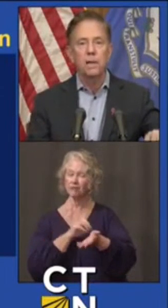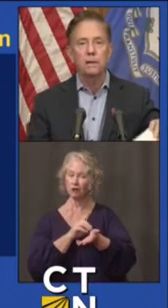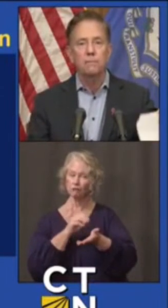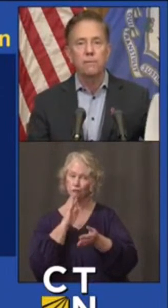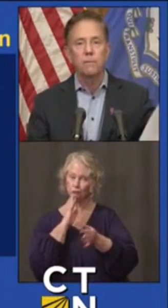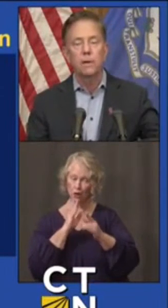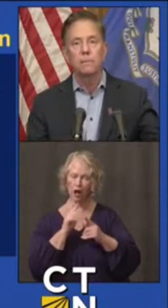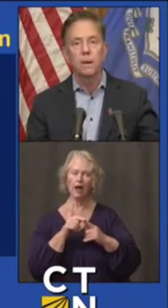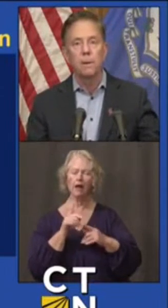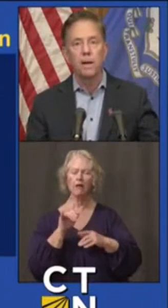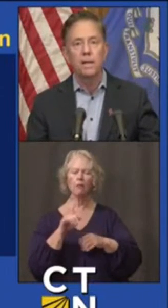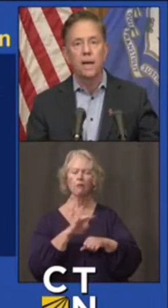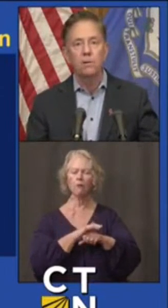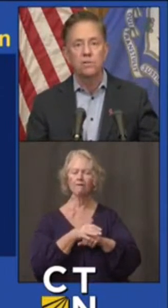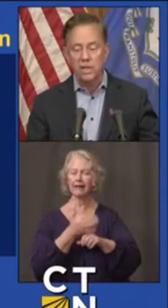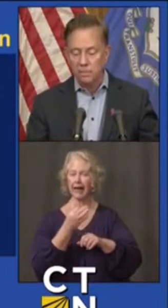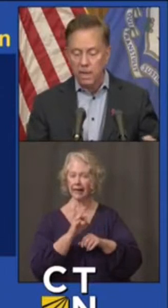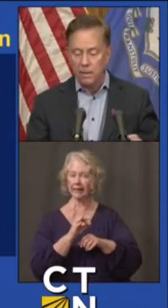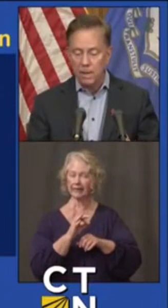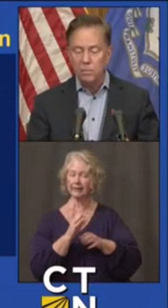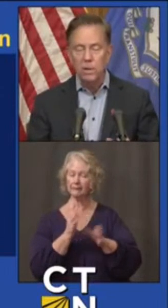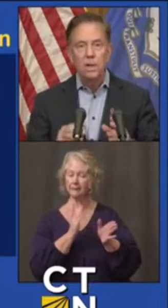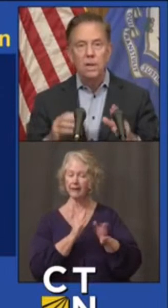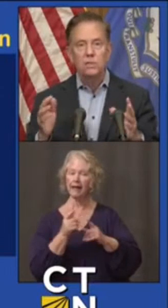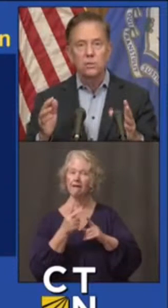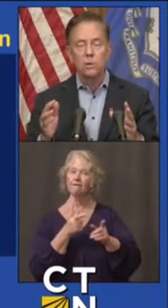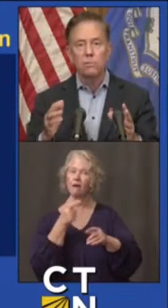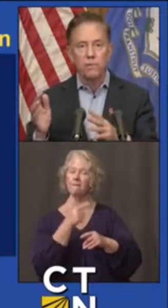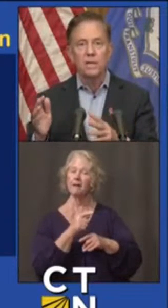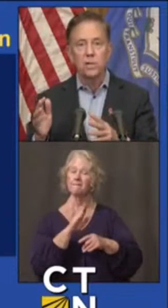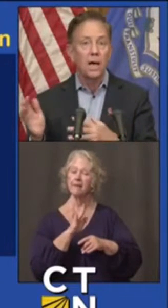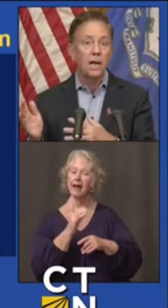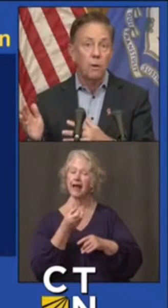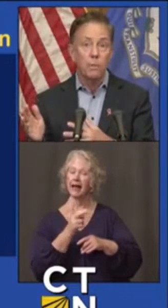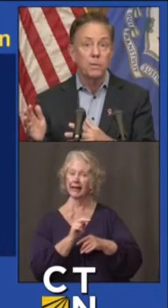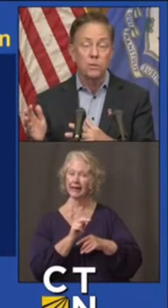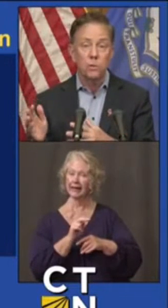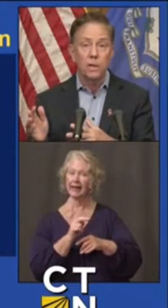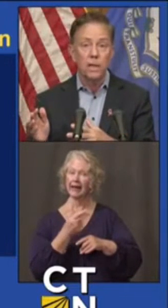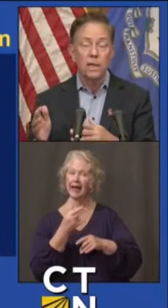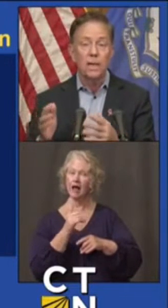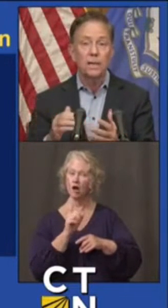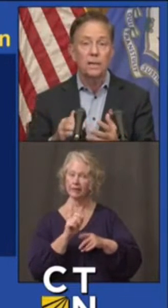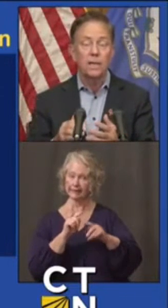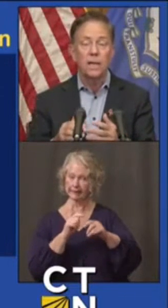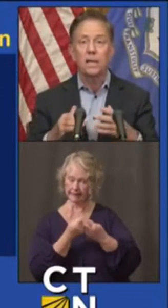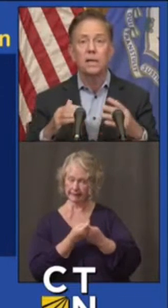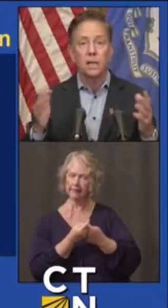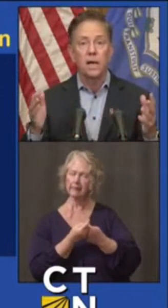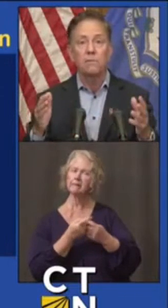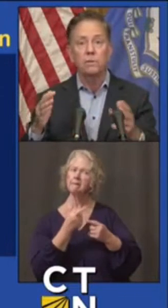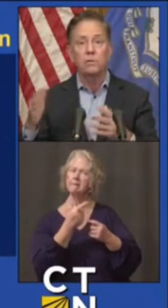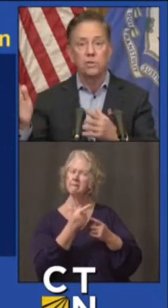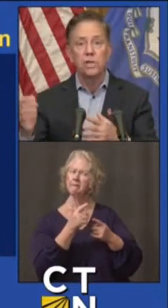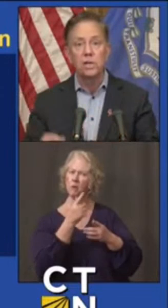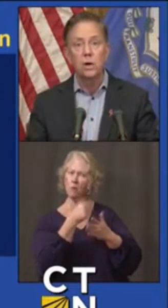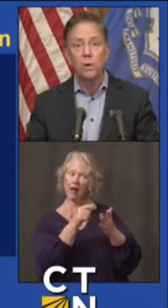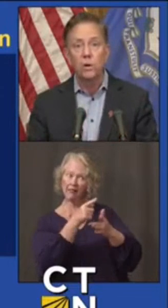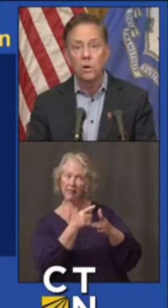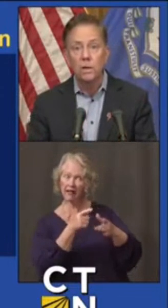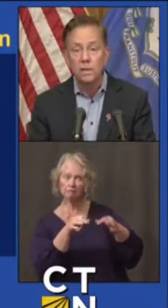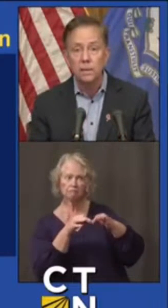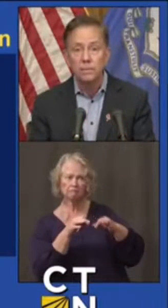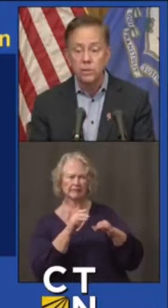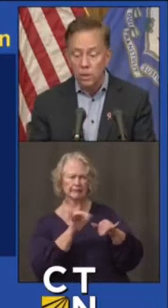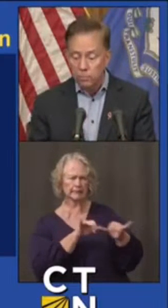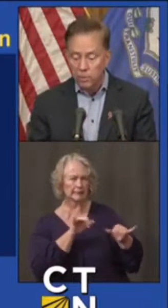plan from the Biden-Harris team came out. It sort of reflects a lot of what we've been doing in Connecticut, a lot of what you see going on